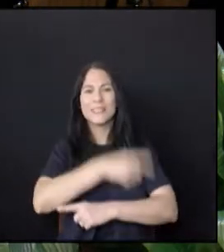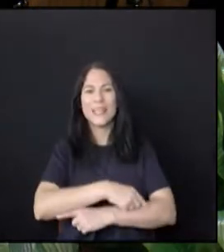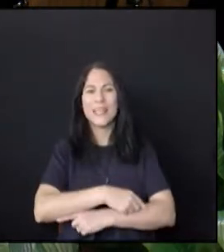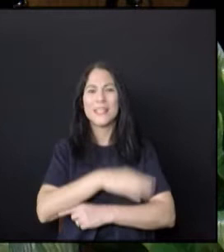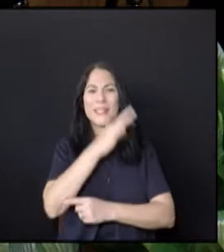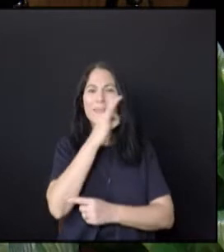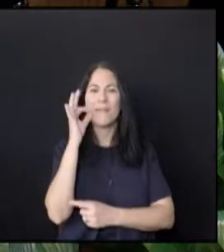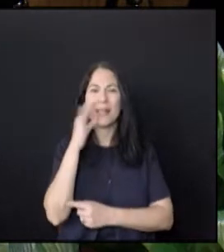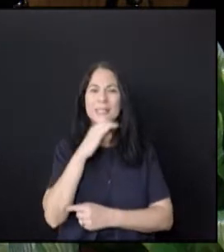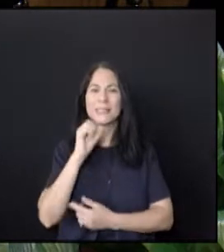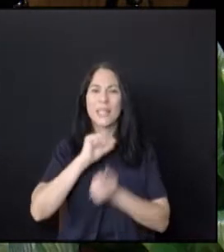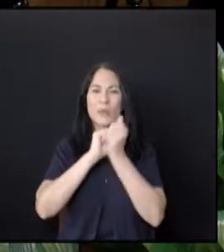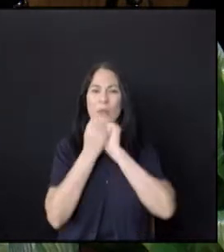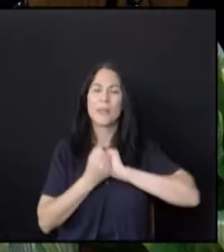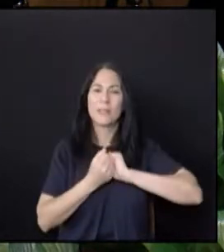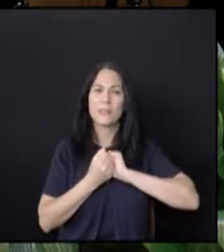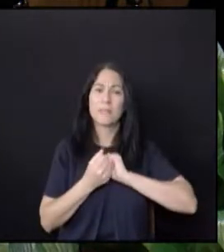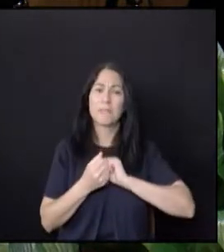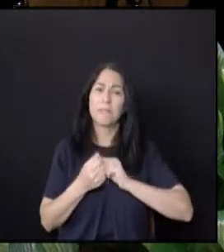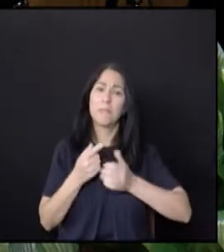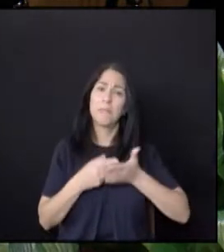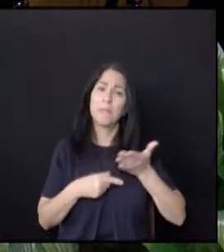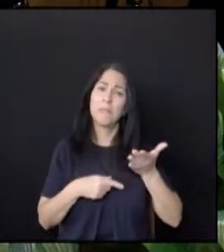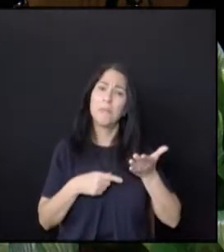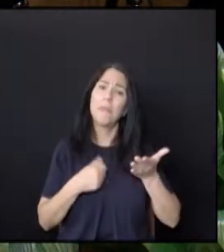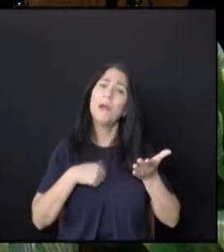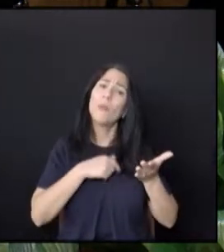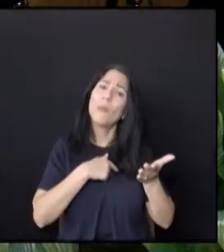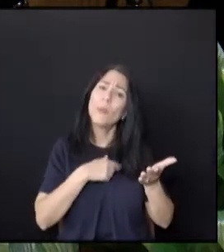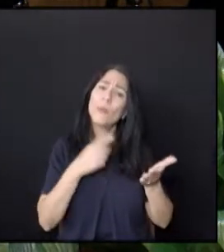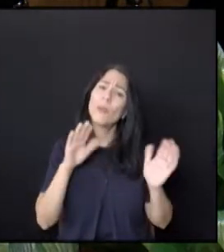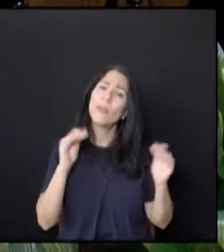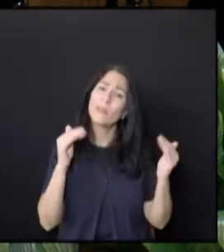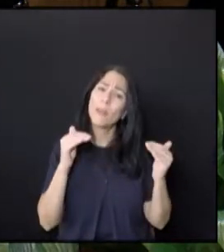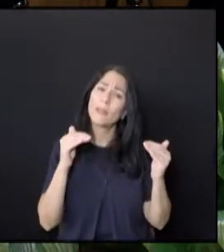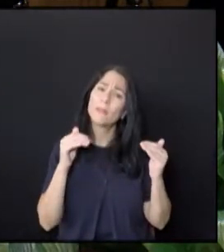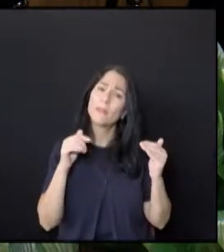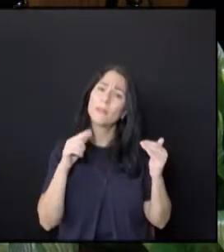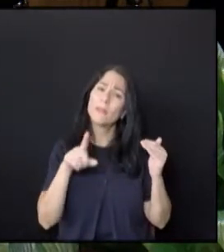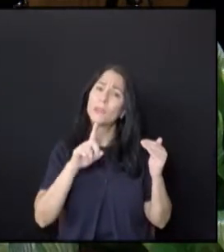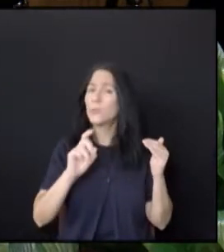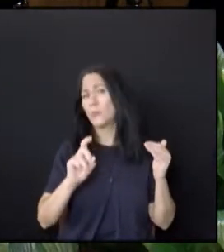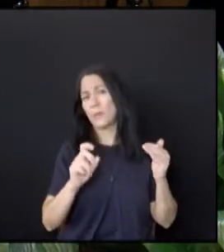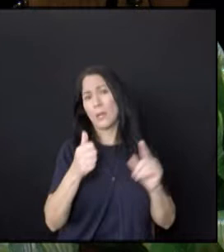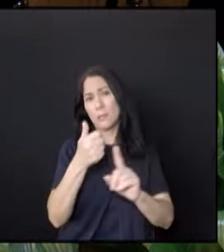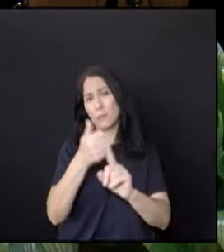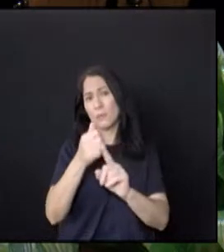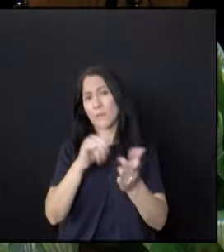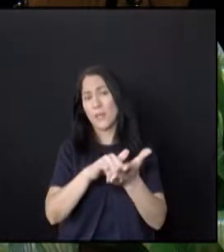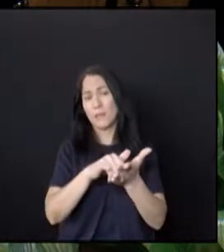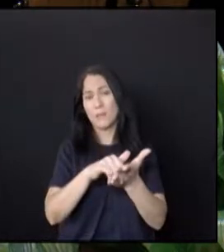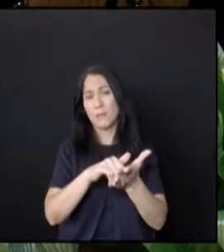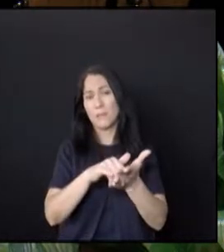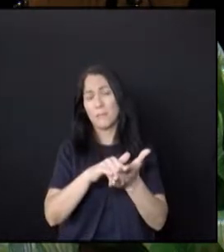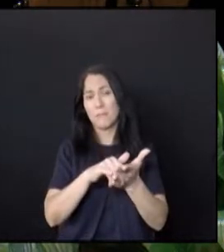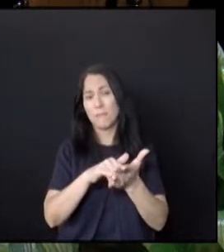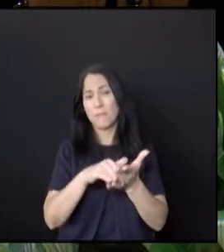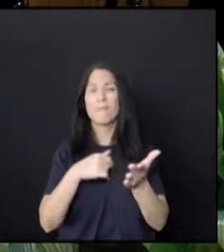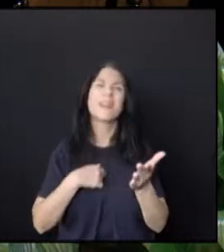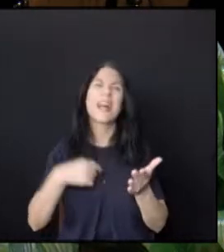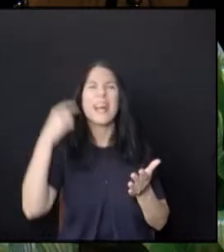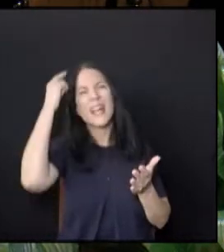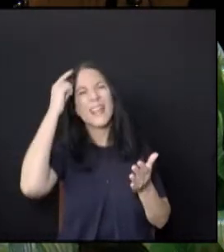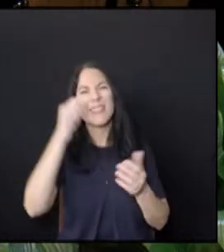what did we expect? Have you asked yourself that question yet? I think it's safe to